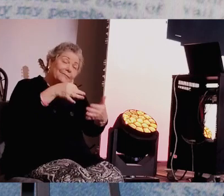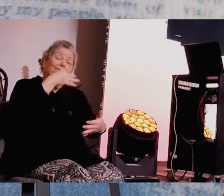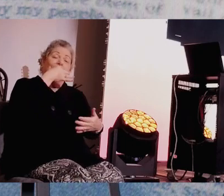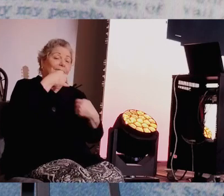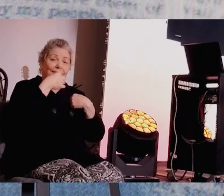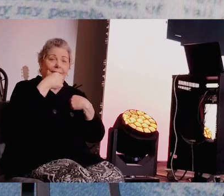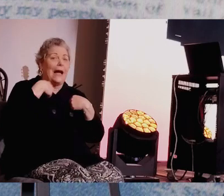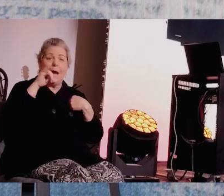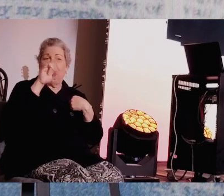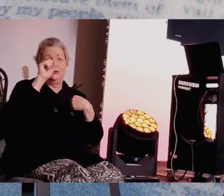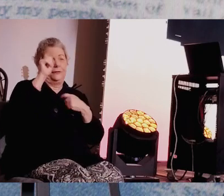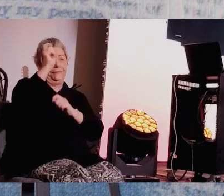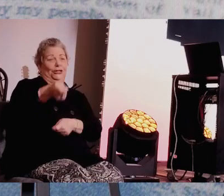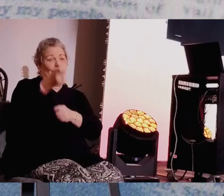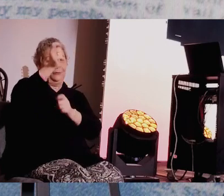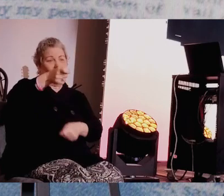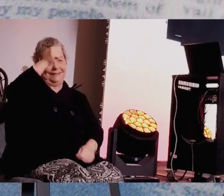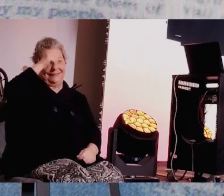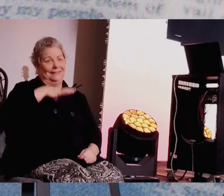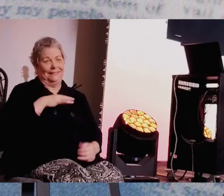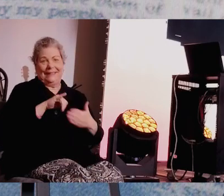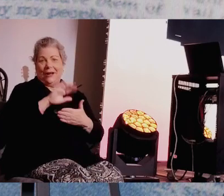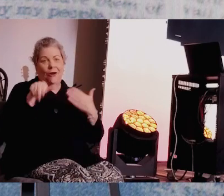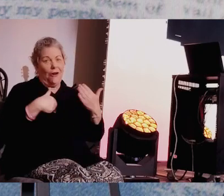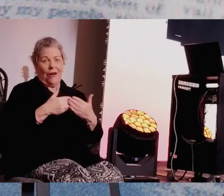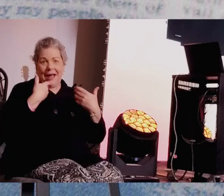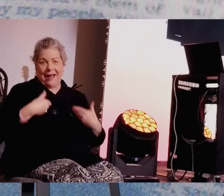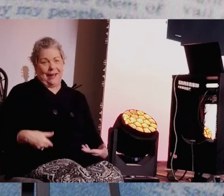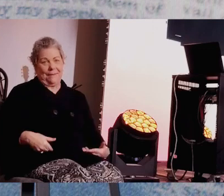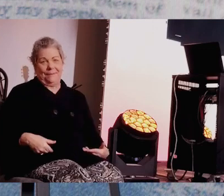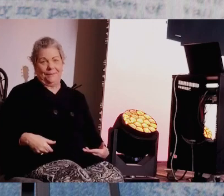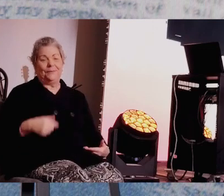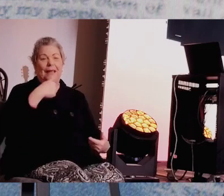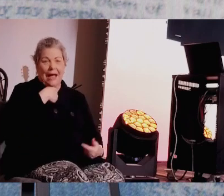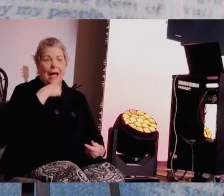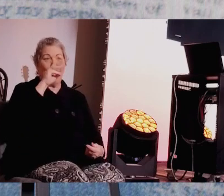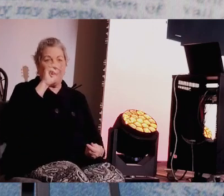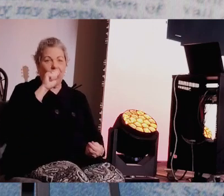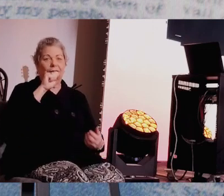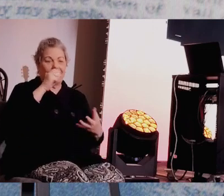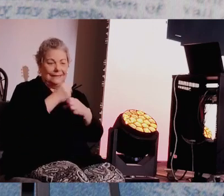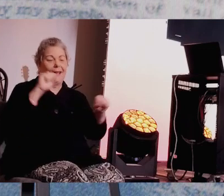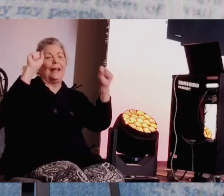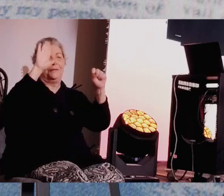I'm just a fisherman. That's all I am. That was wrecked by the Holy Spirit.